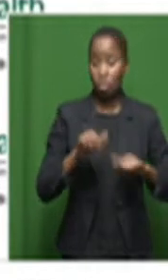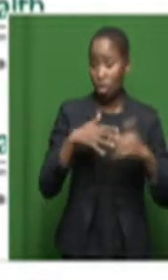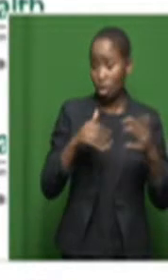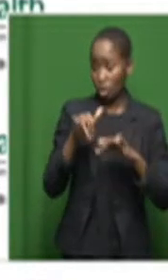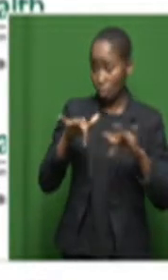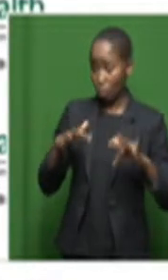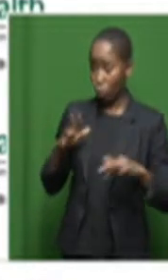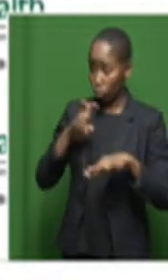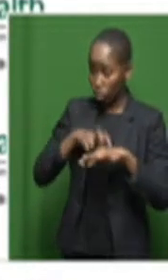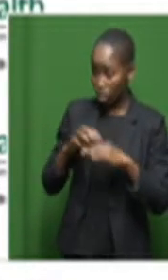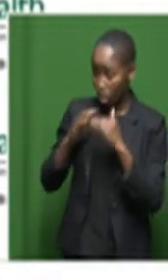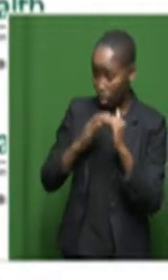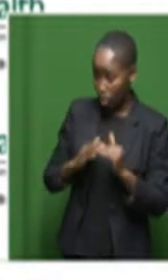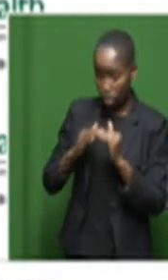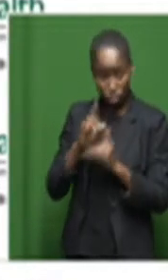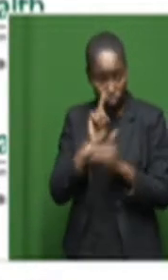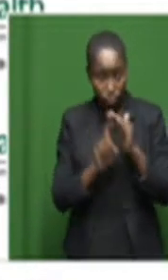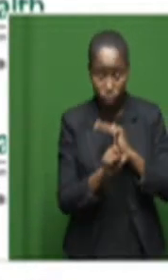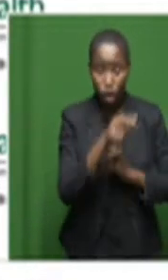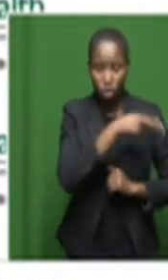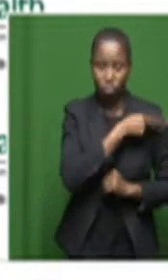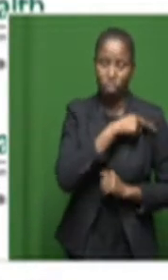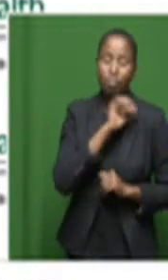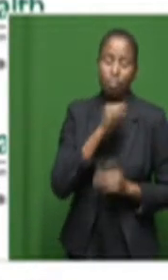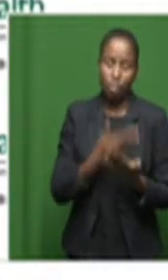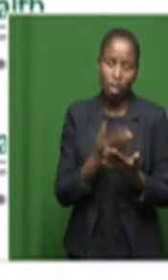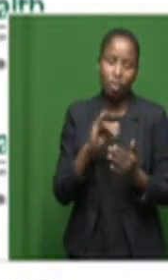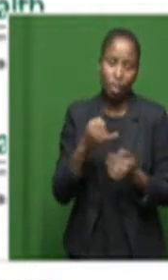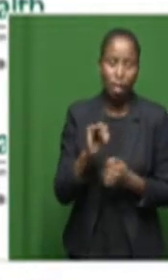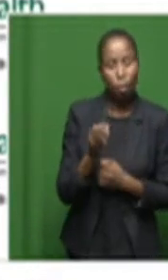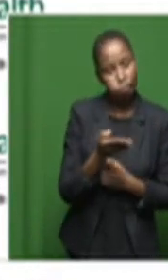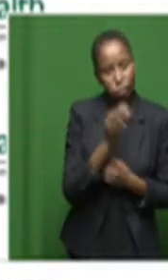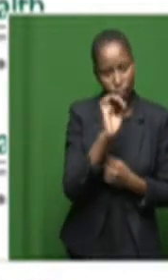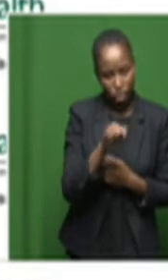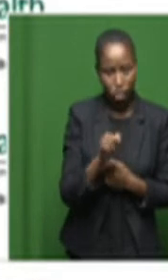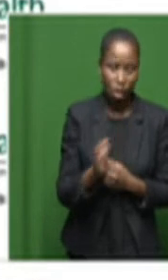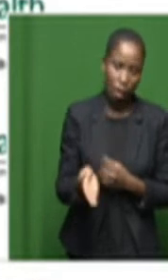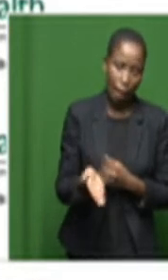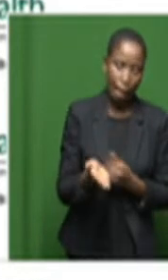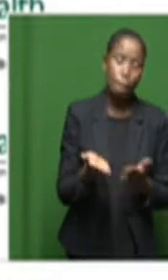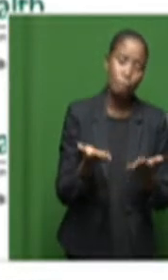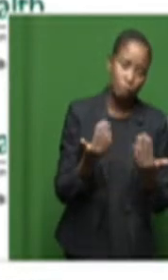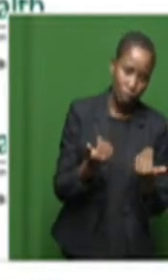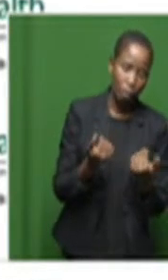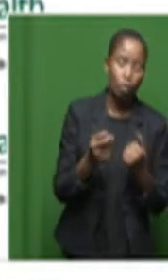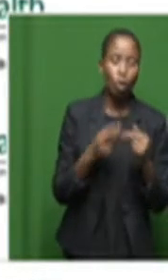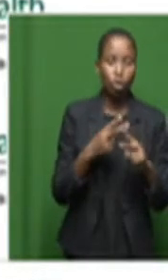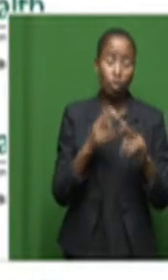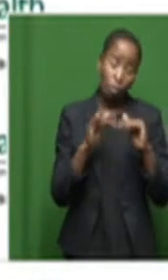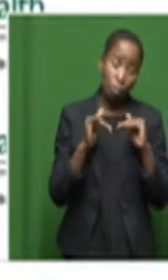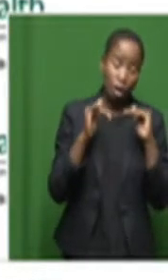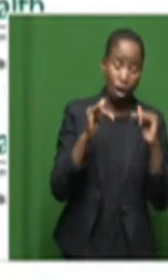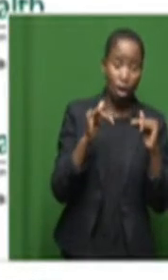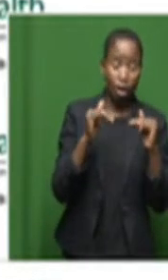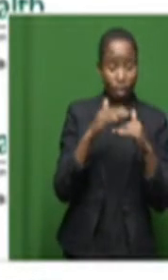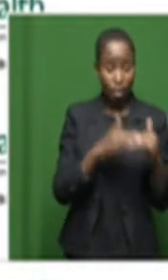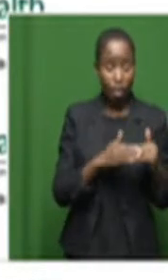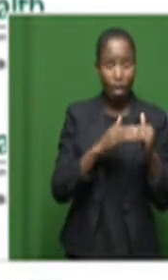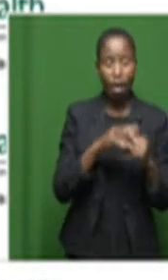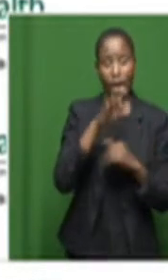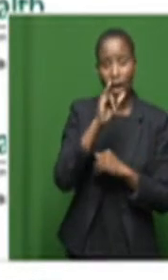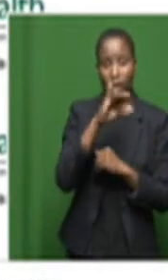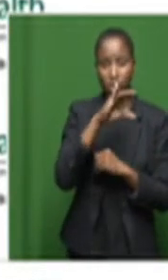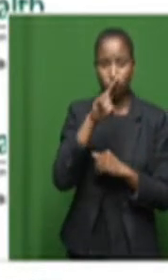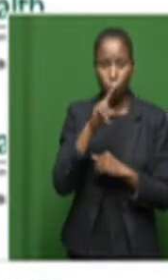care in our ordinary wards and also in our high care and in our ICUs.